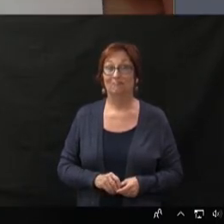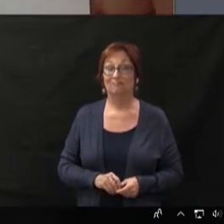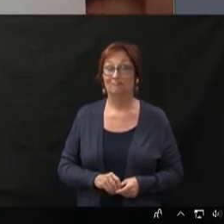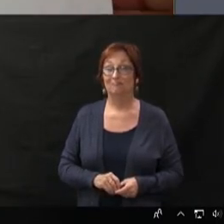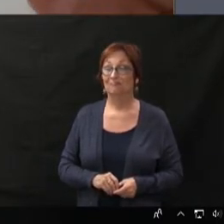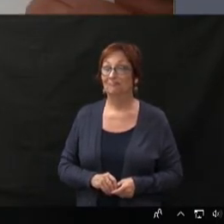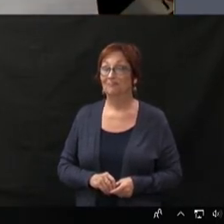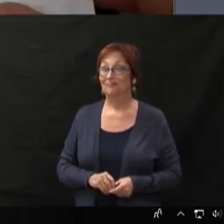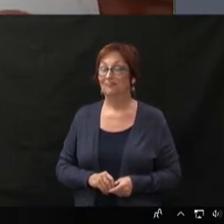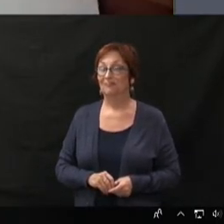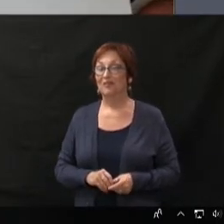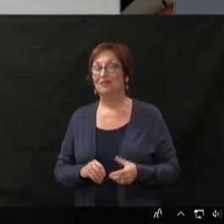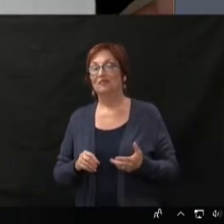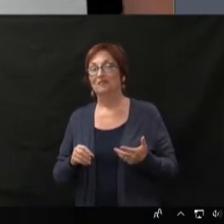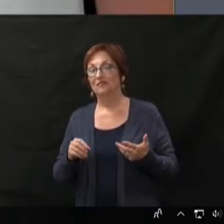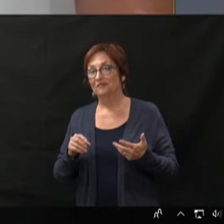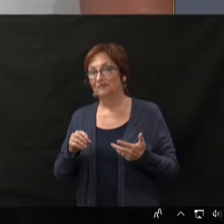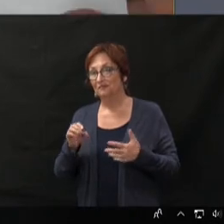Magic E.